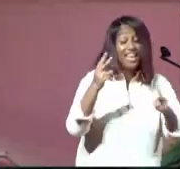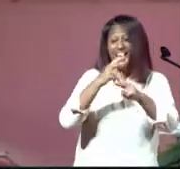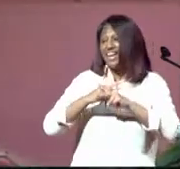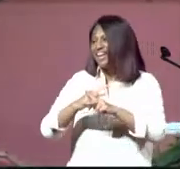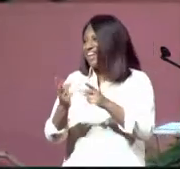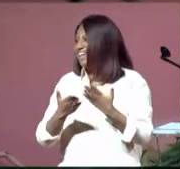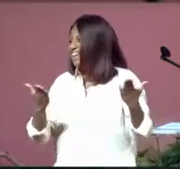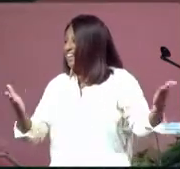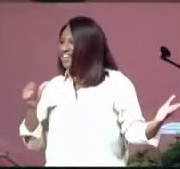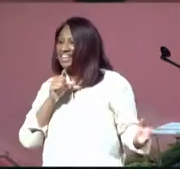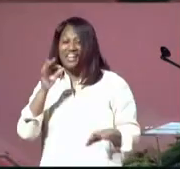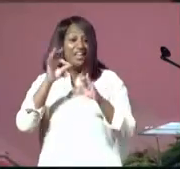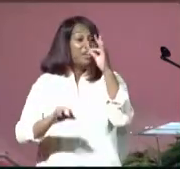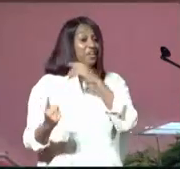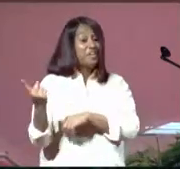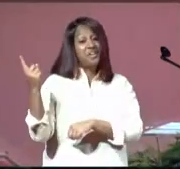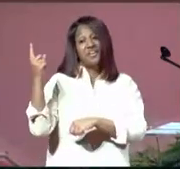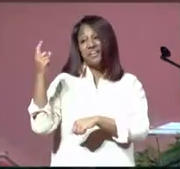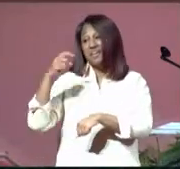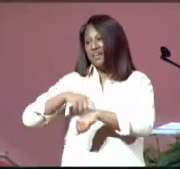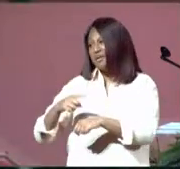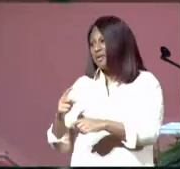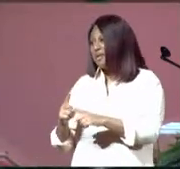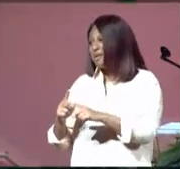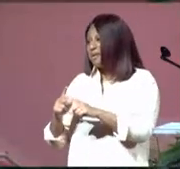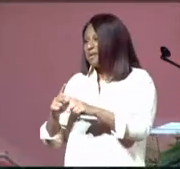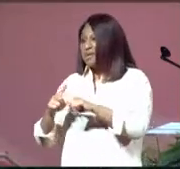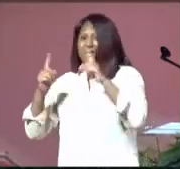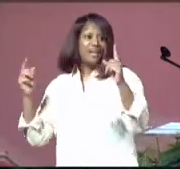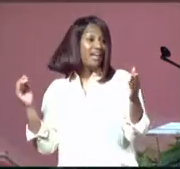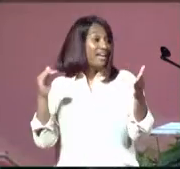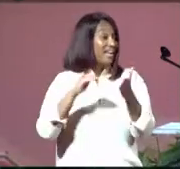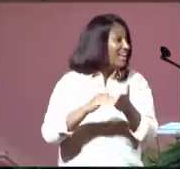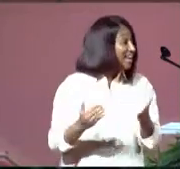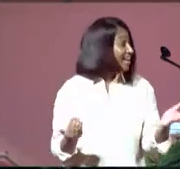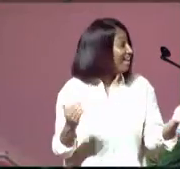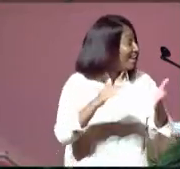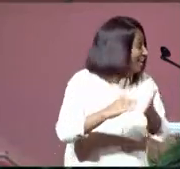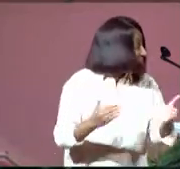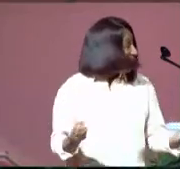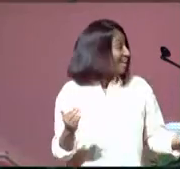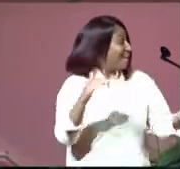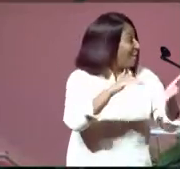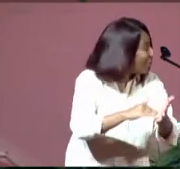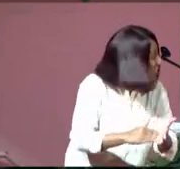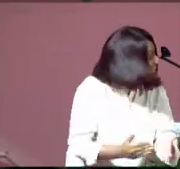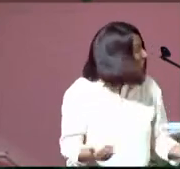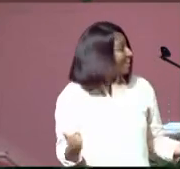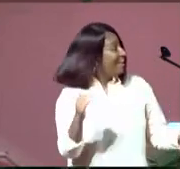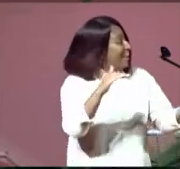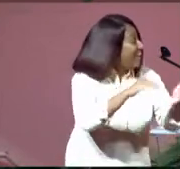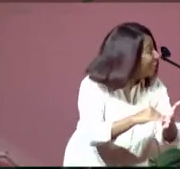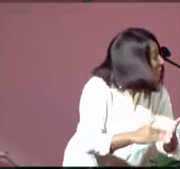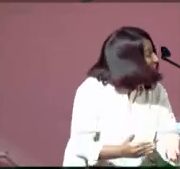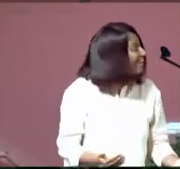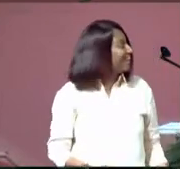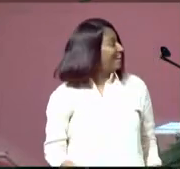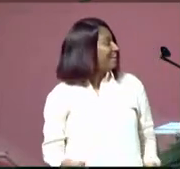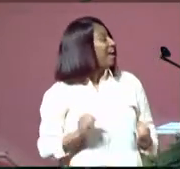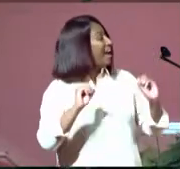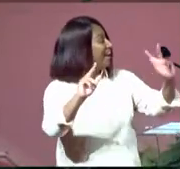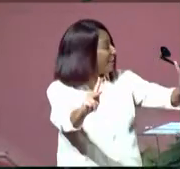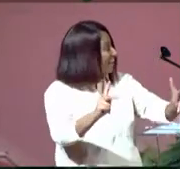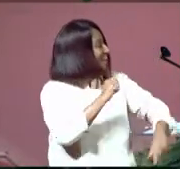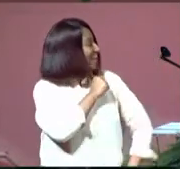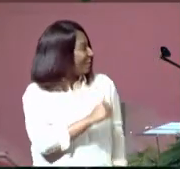you, not just one time, but over and over and over and over and over and over? Okay,